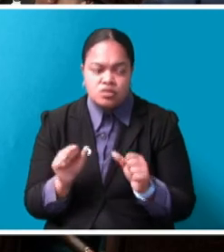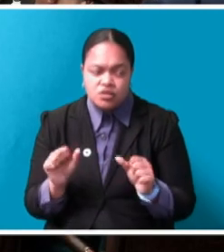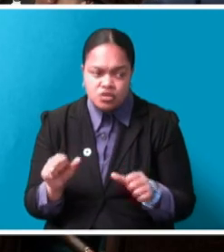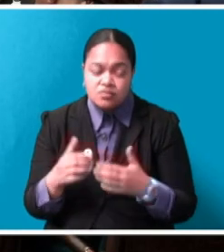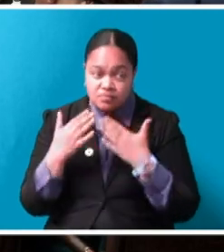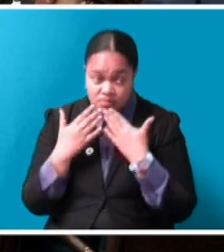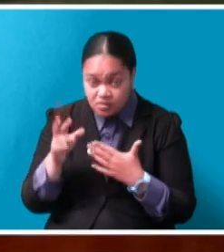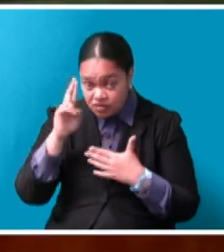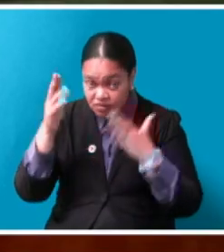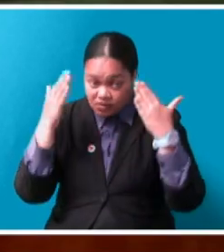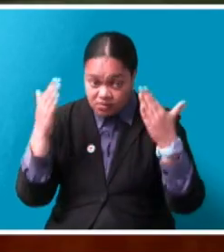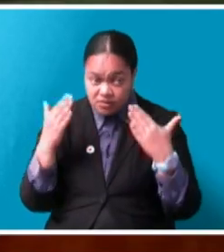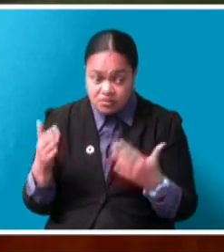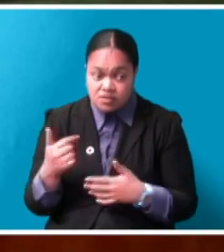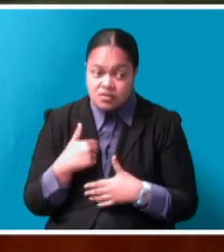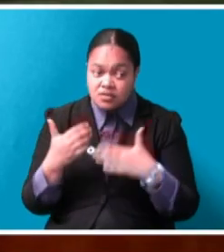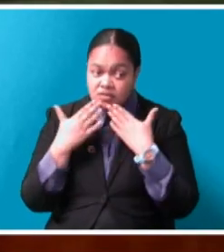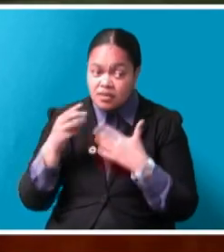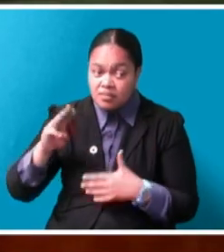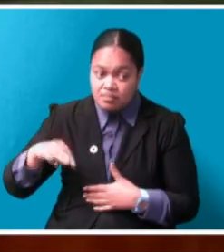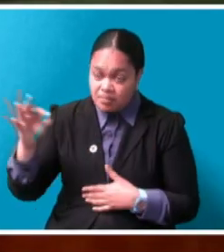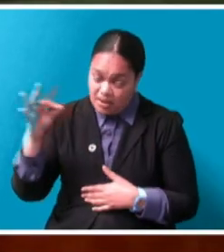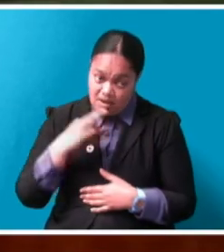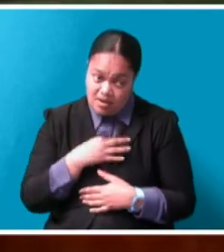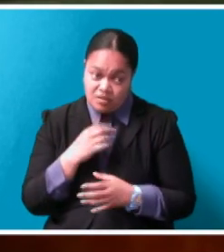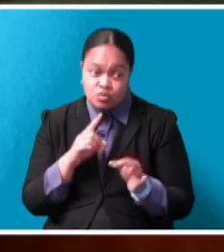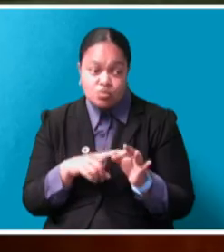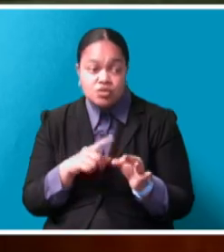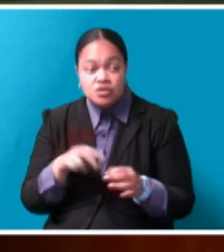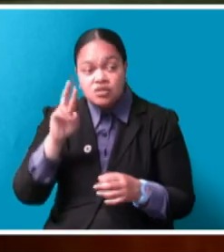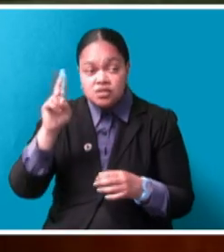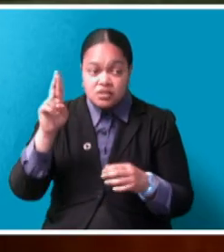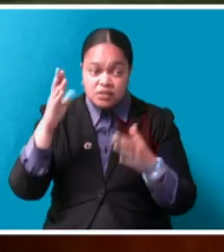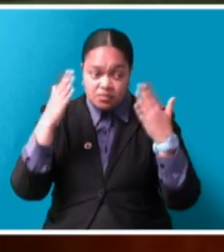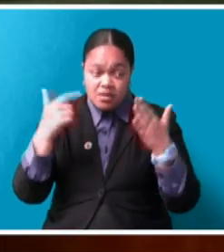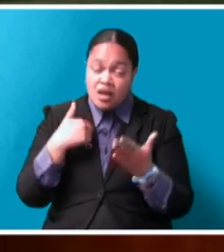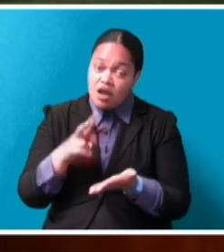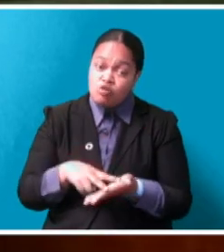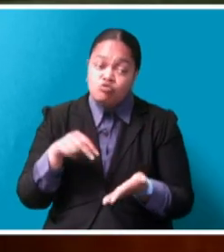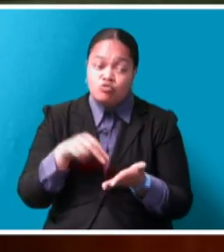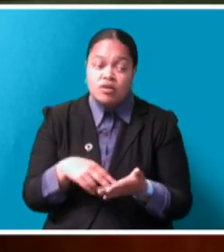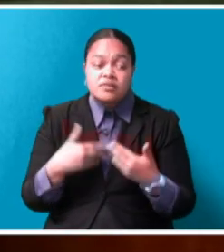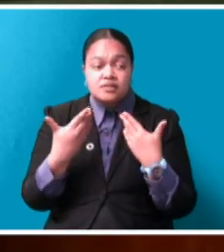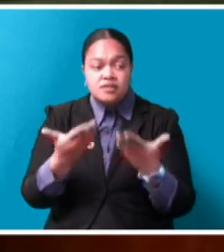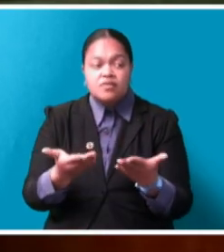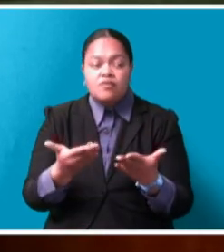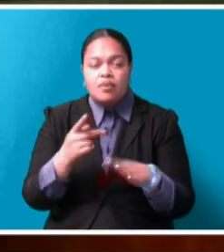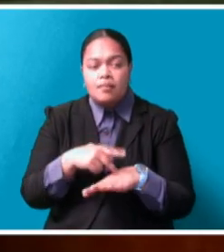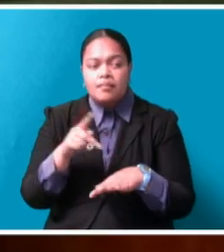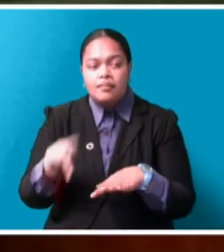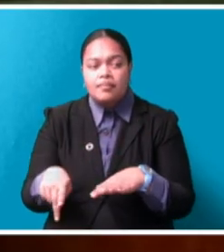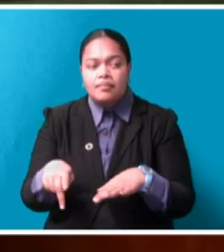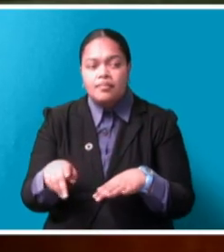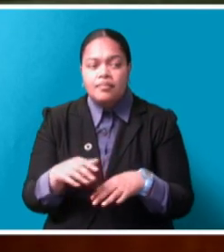Thank you, Mr. Speaker. I thank the member for the question. Mr. Speaker, I rise today to provide this August House with a